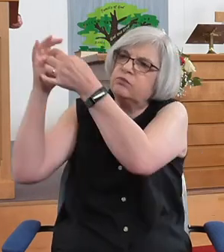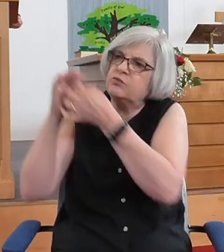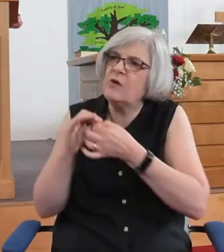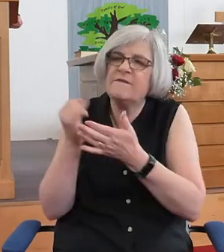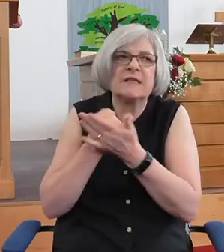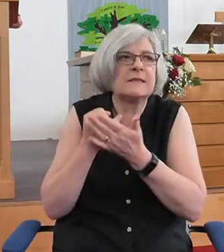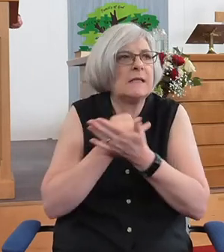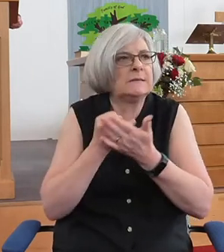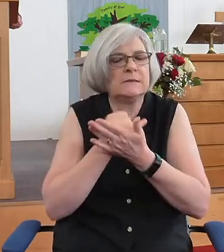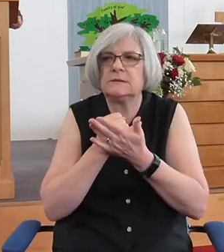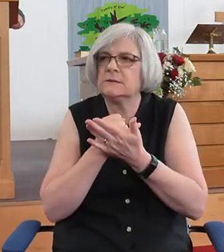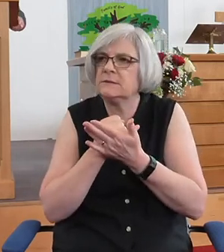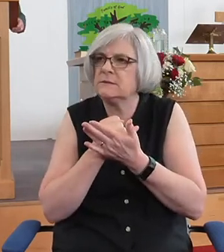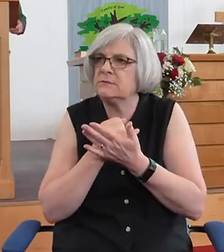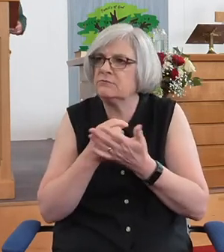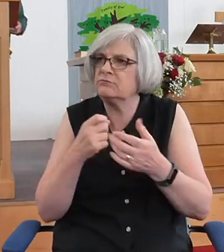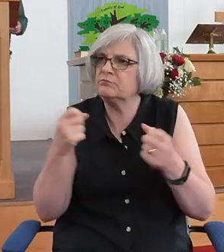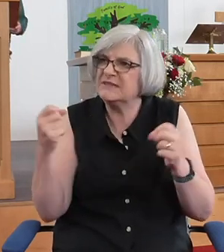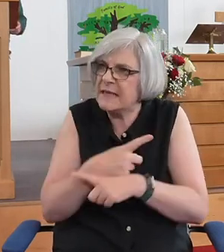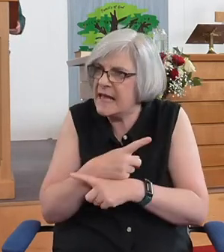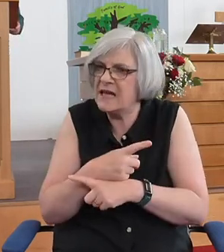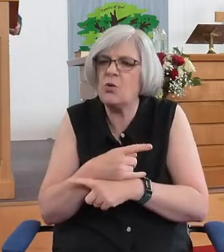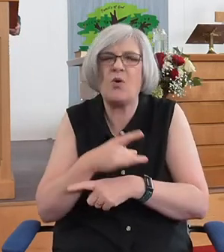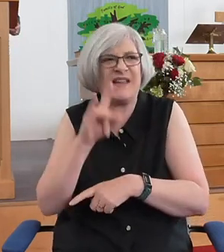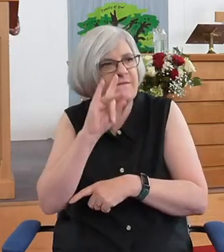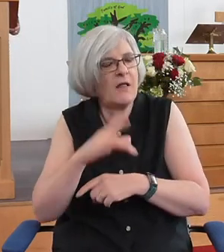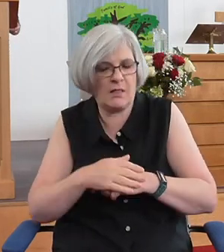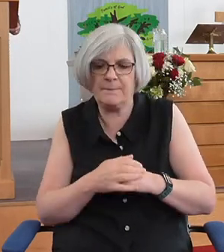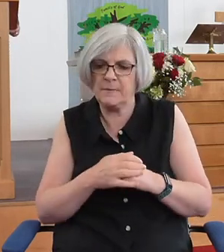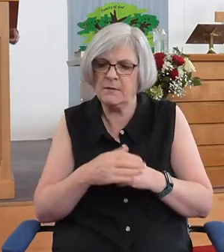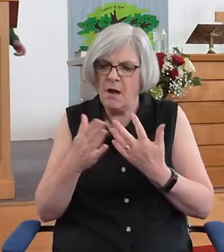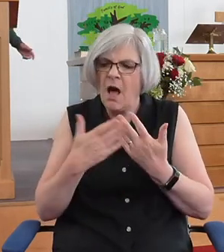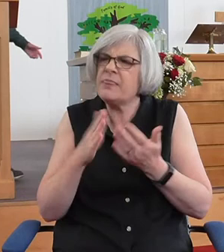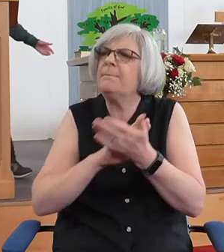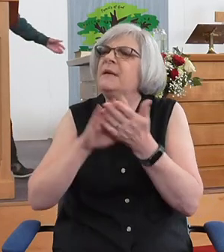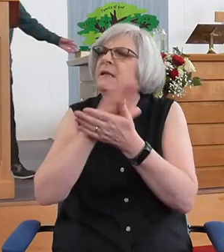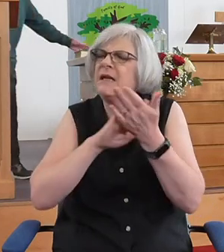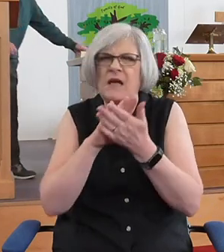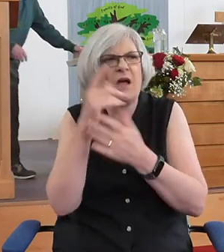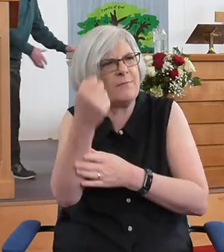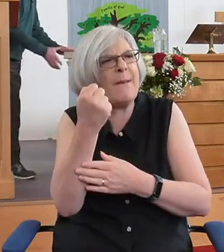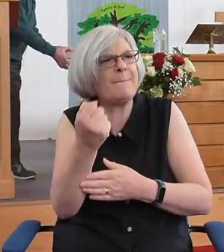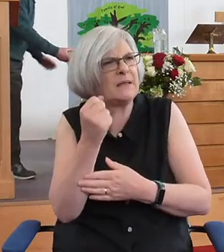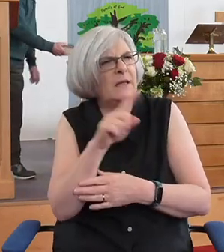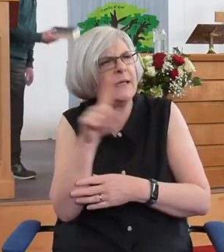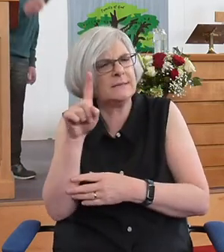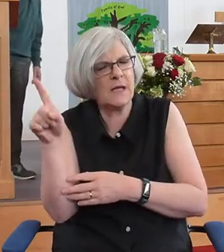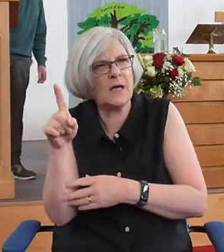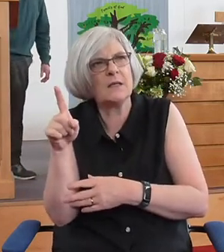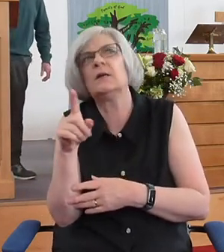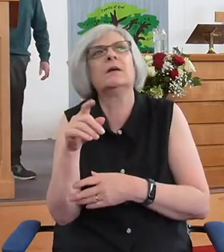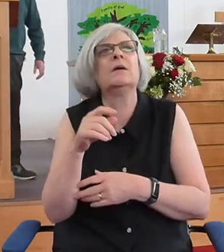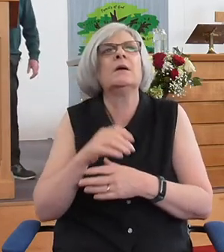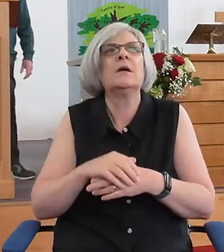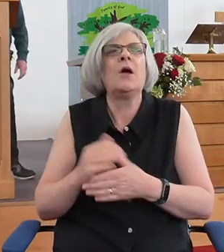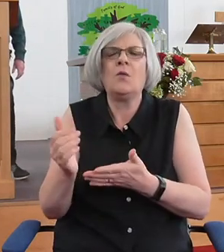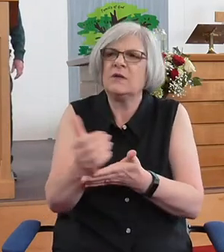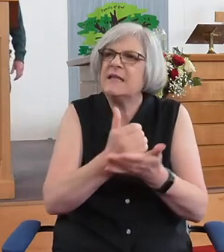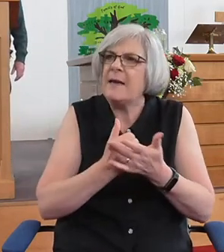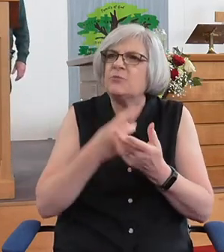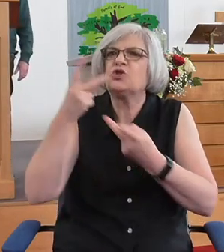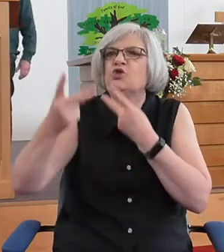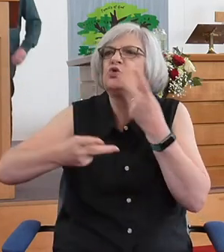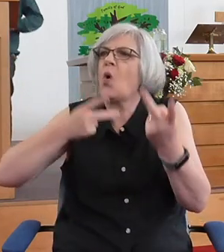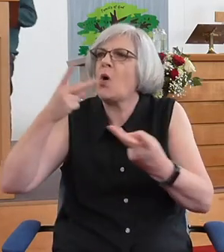or evil. And the other meaning of redemption that I remembered was this: redemption